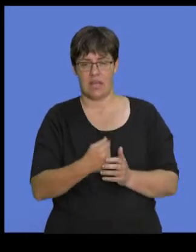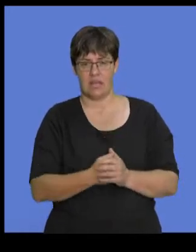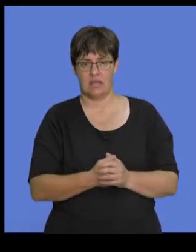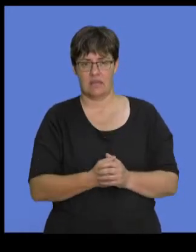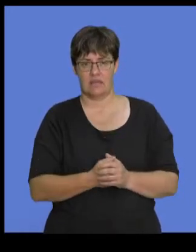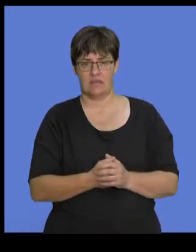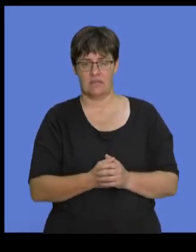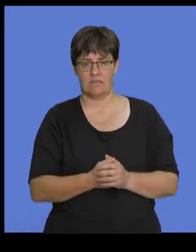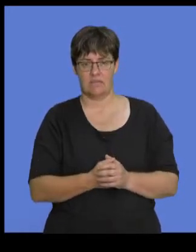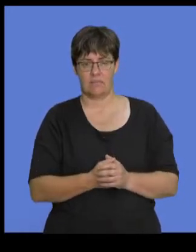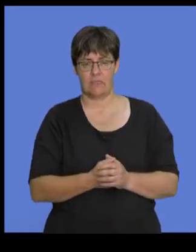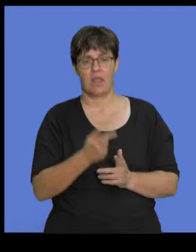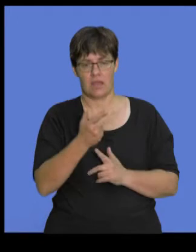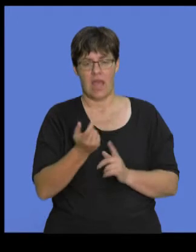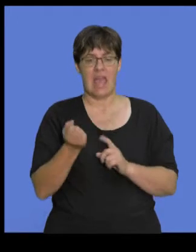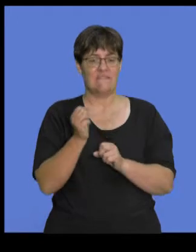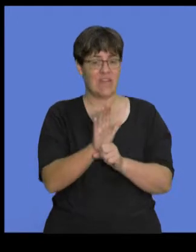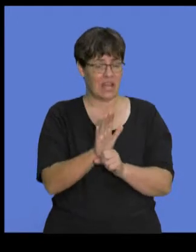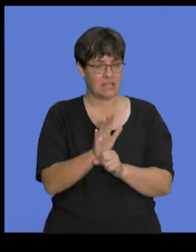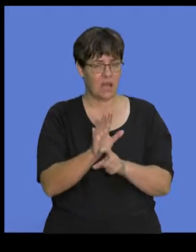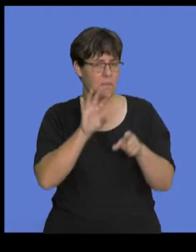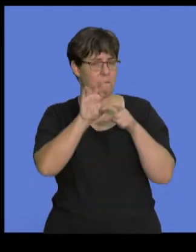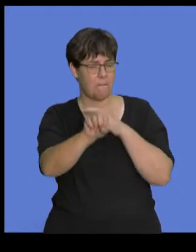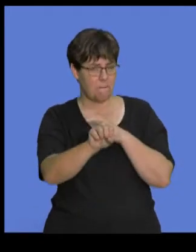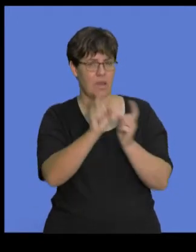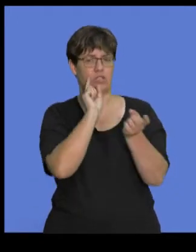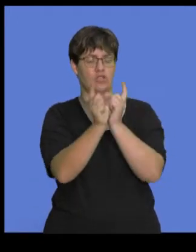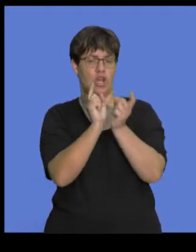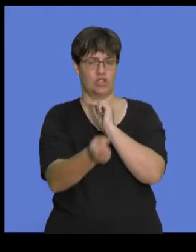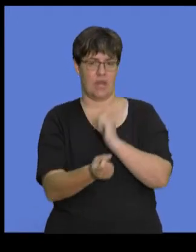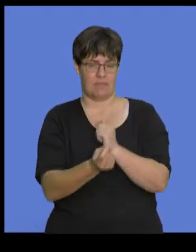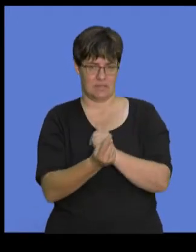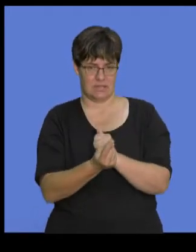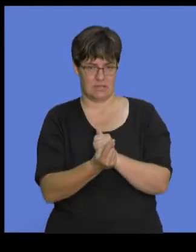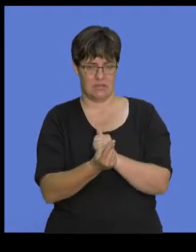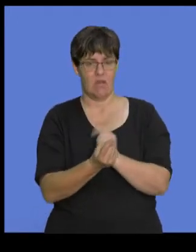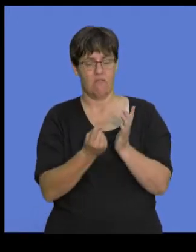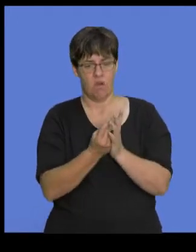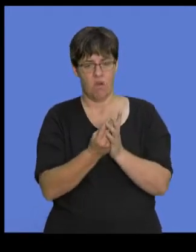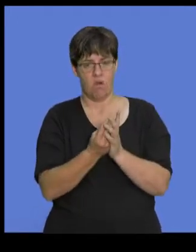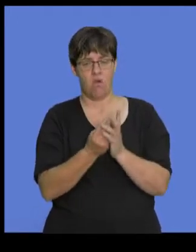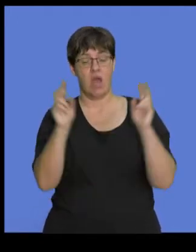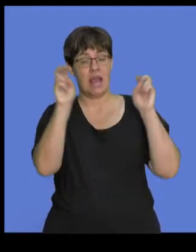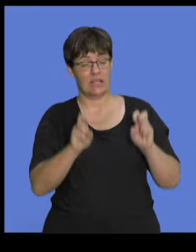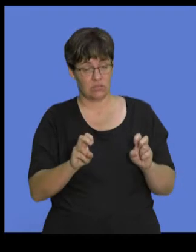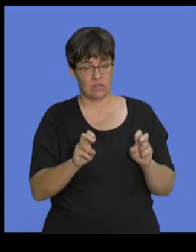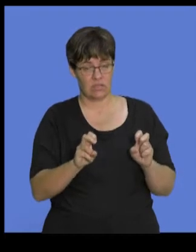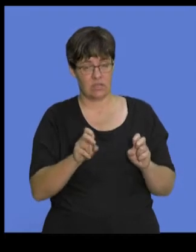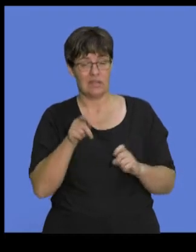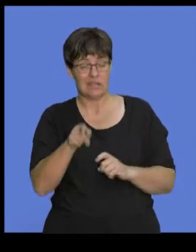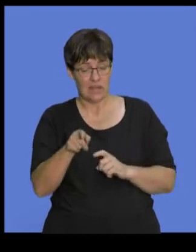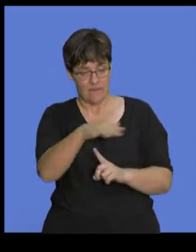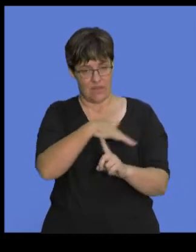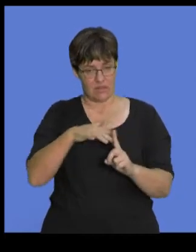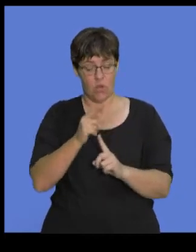says here, predict the effect of the following changes on the magnitude of electric. So our focus for